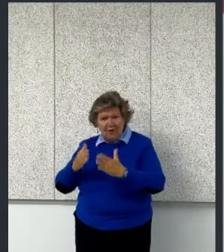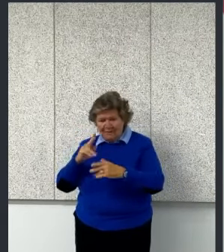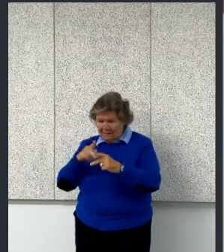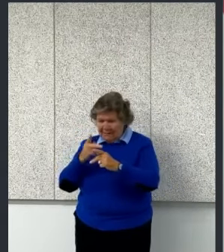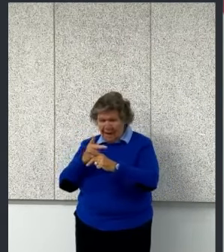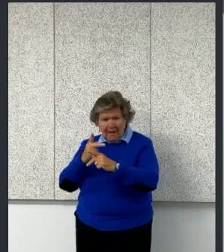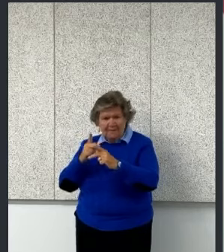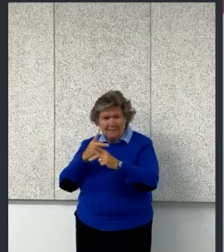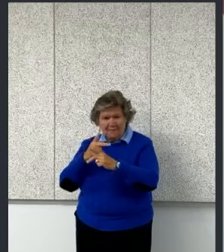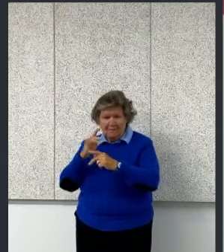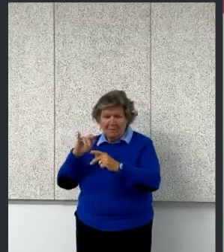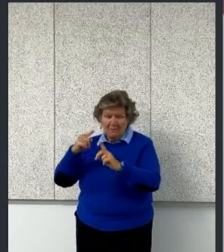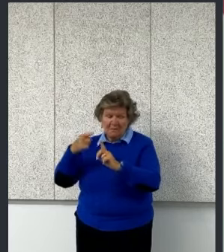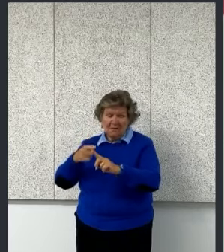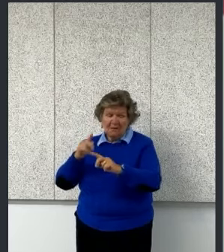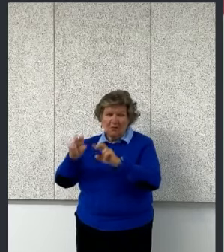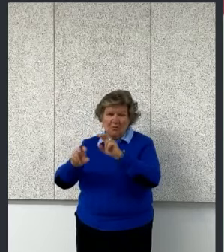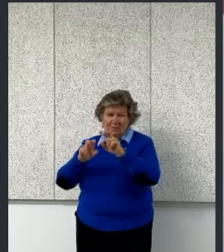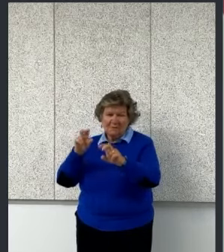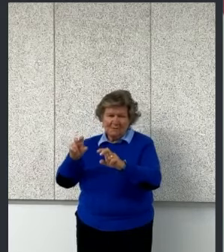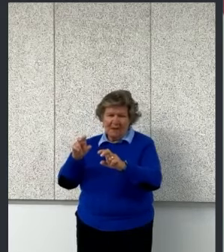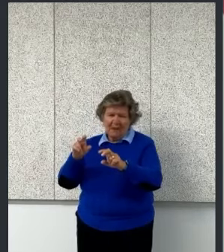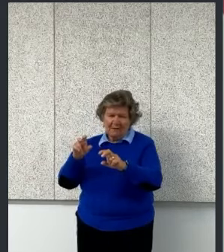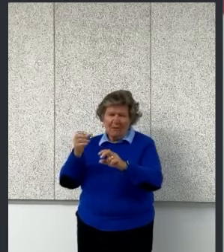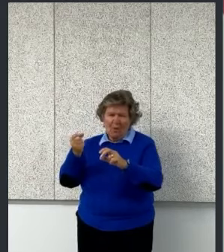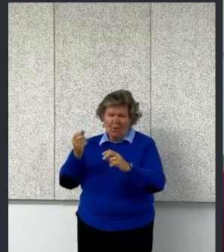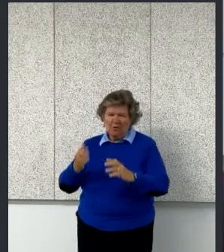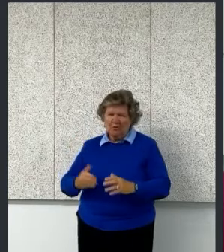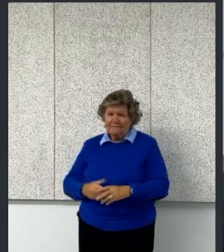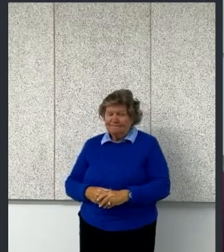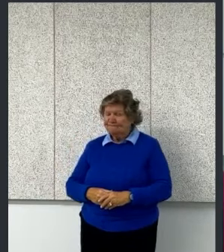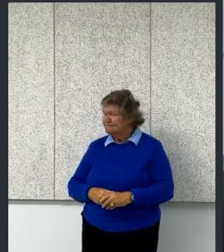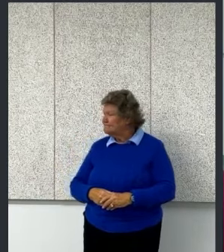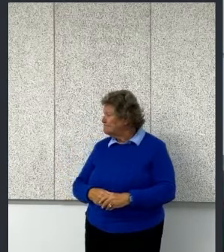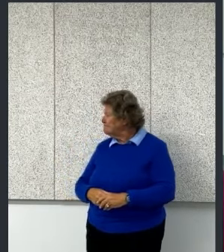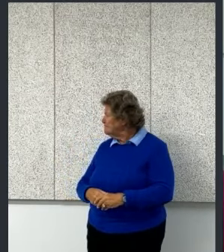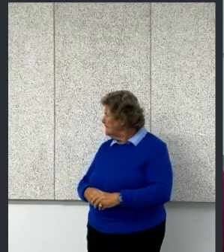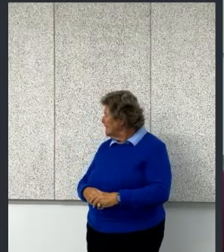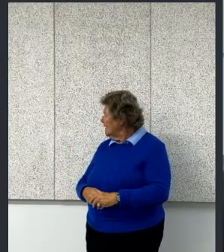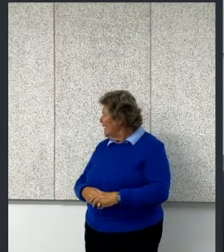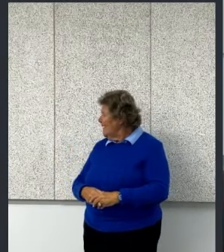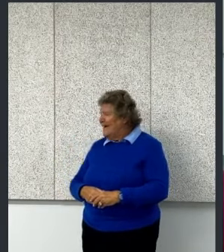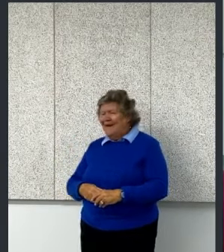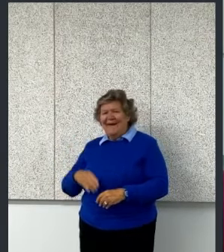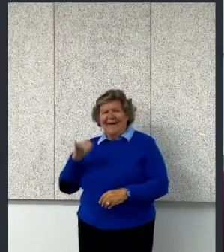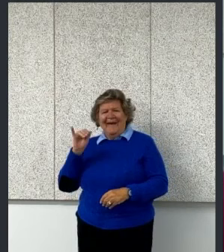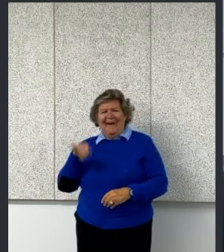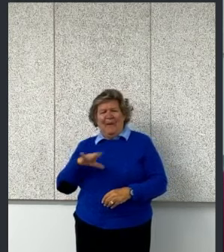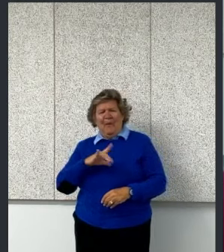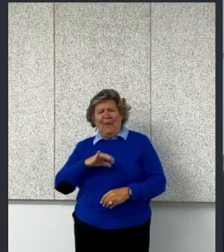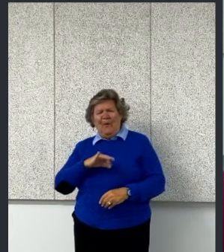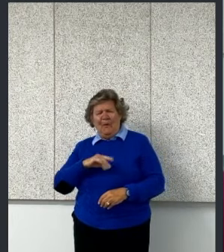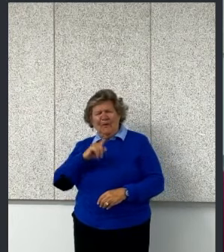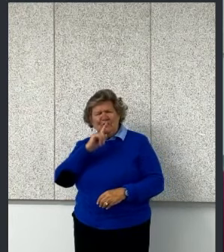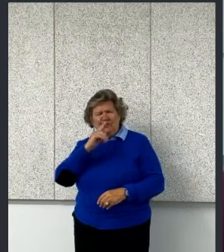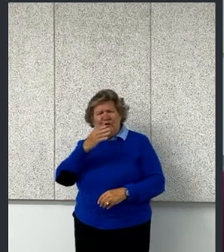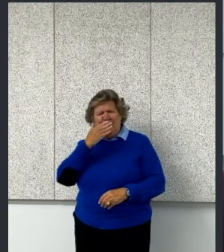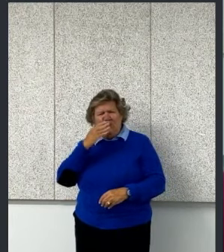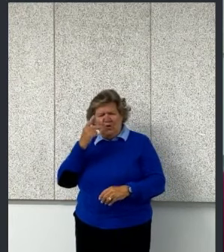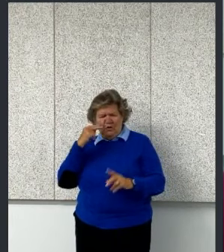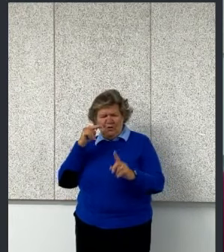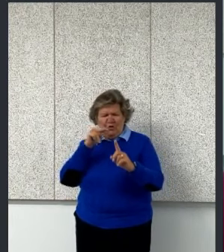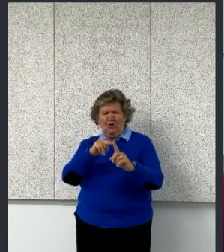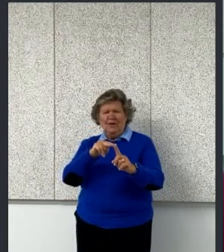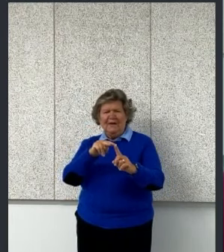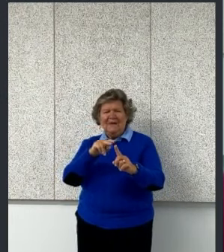a particular stakeholding class, how to engage them. Yeah, it's such a good reframe of like away from